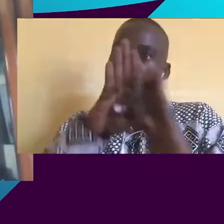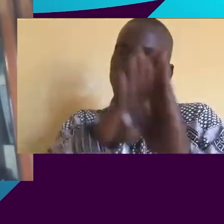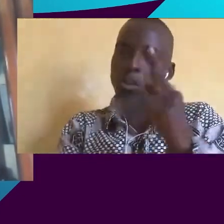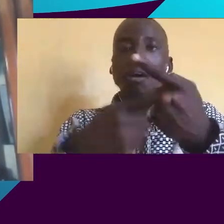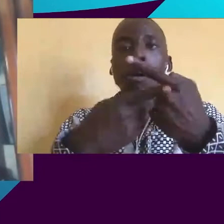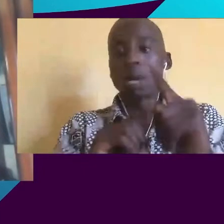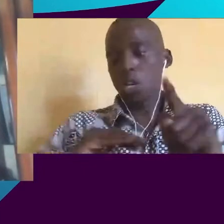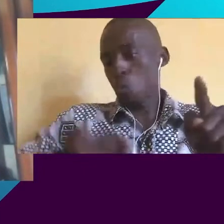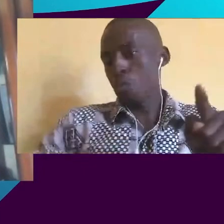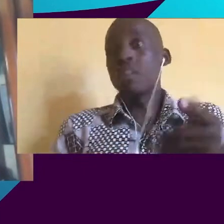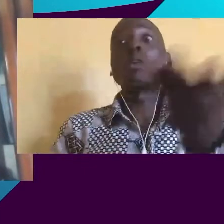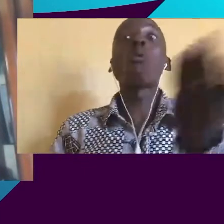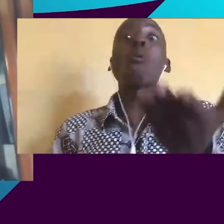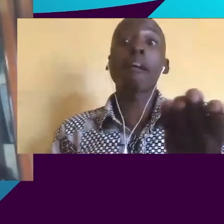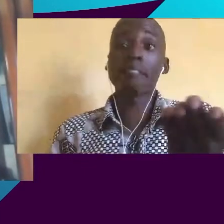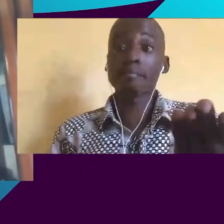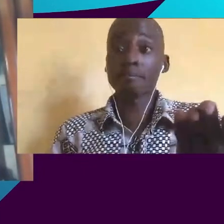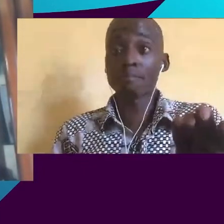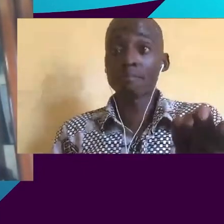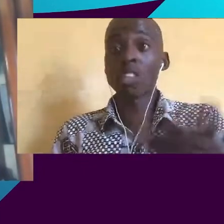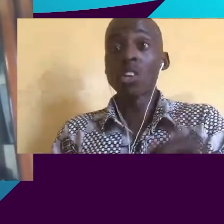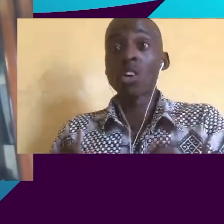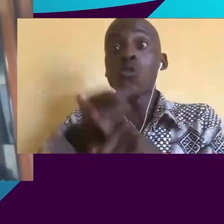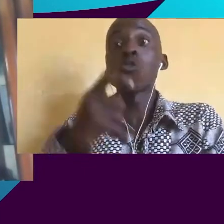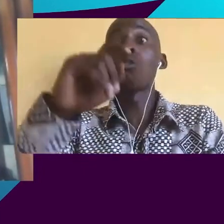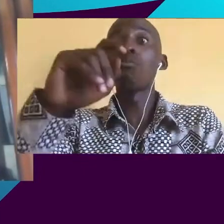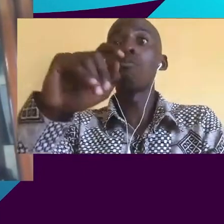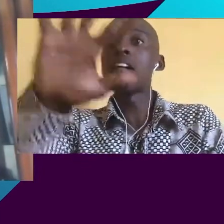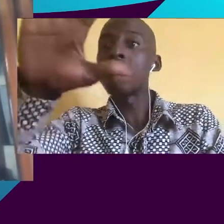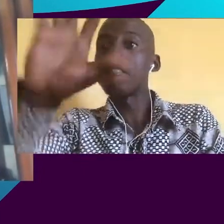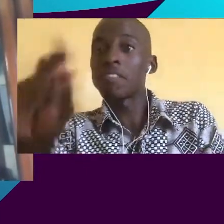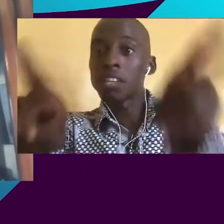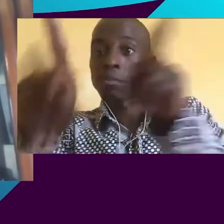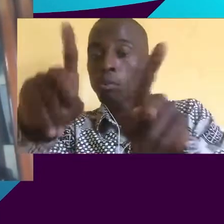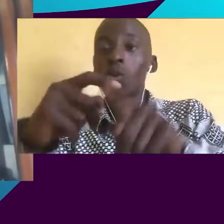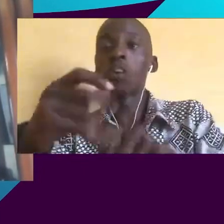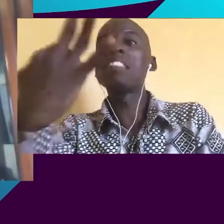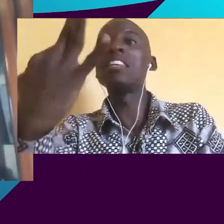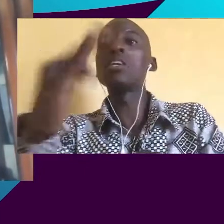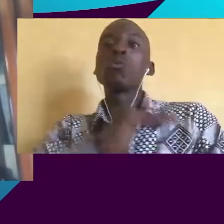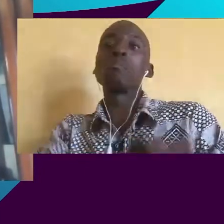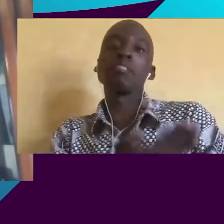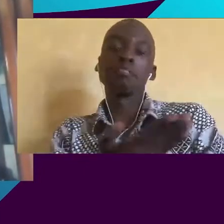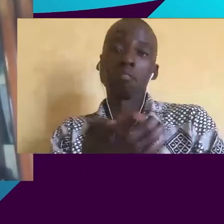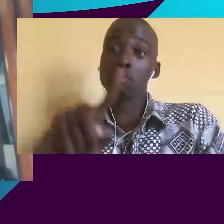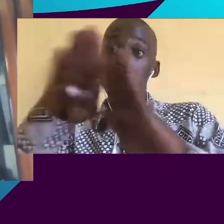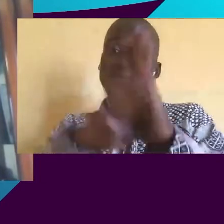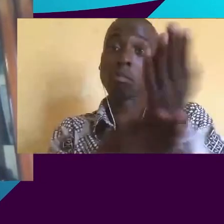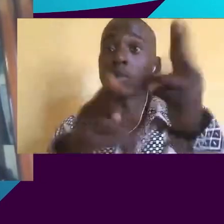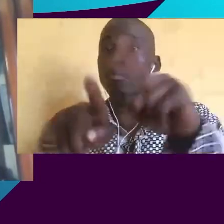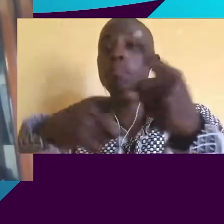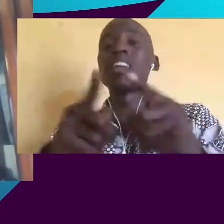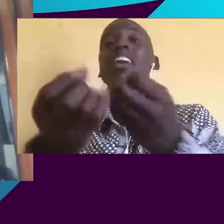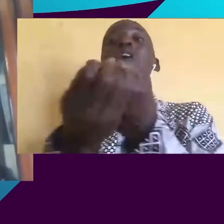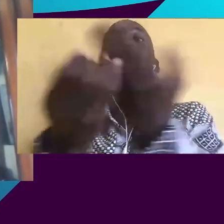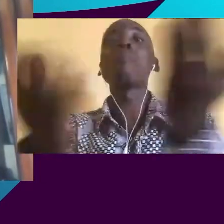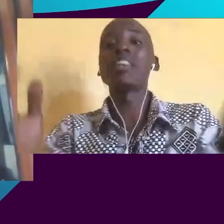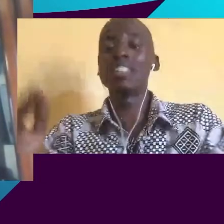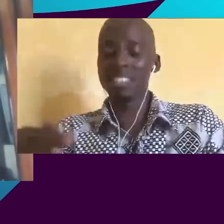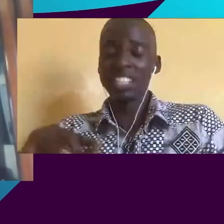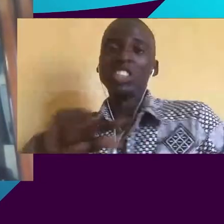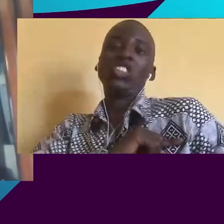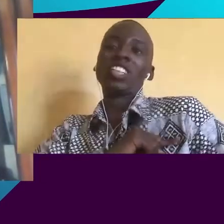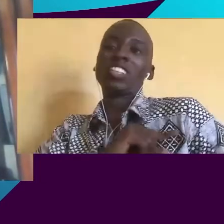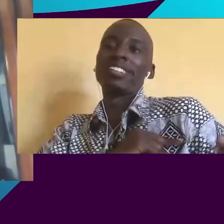50, you're going to have 3 women. And it's going to be ticked, yes, the program came out. But how gender responsive was it?